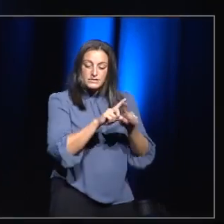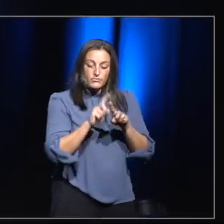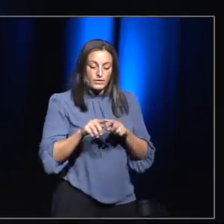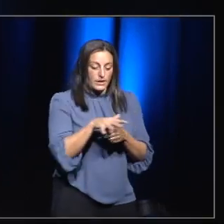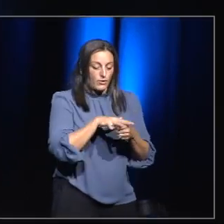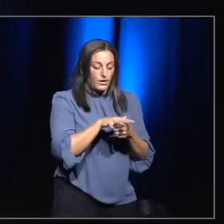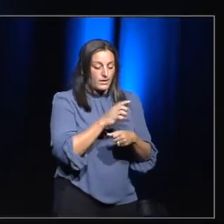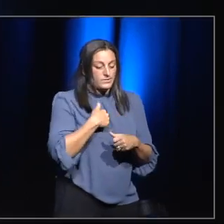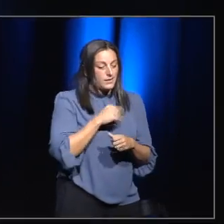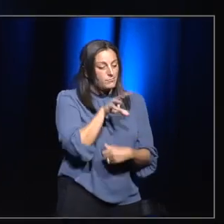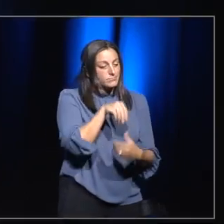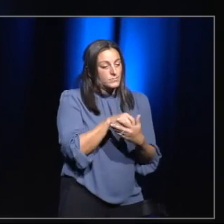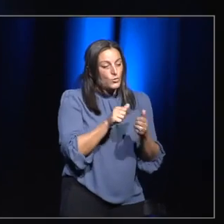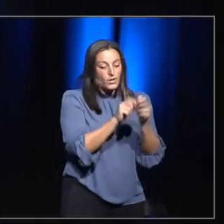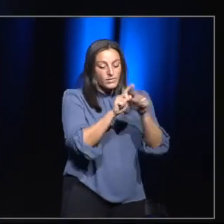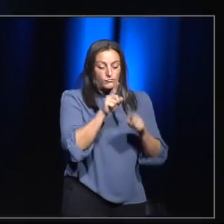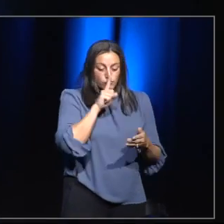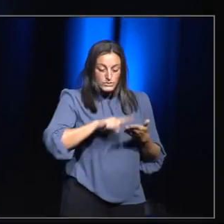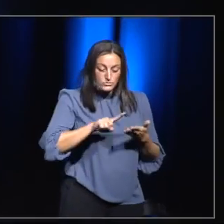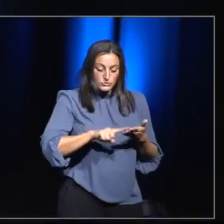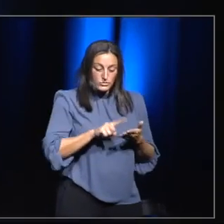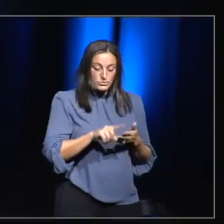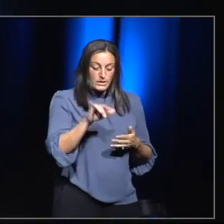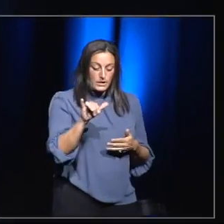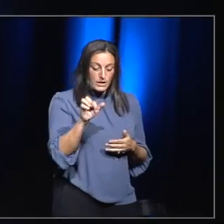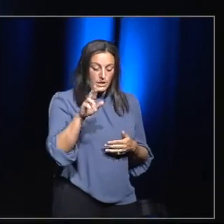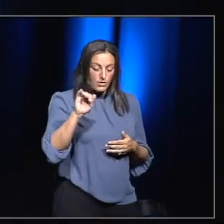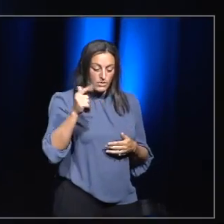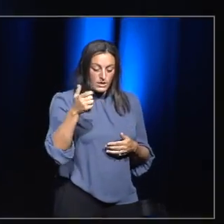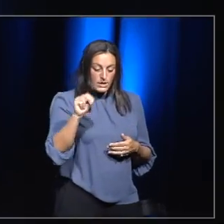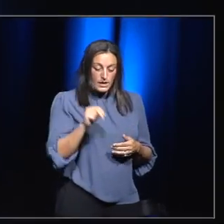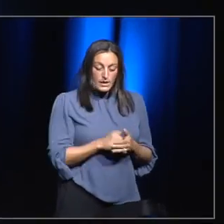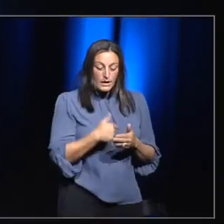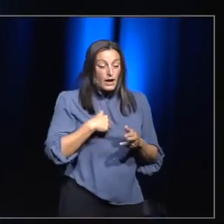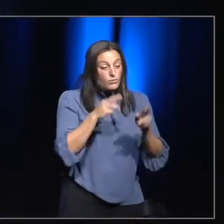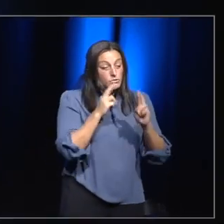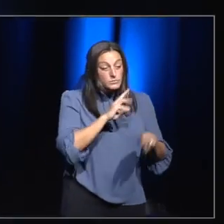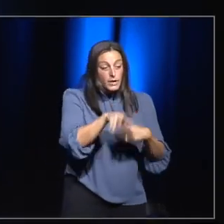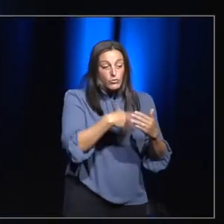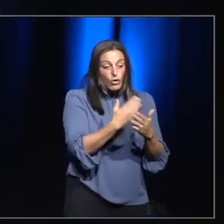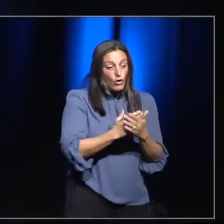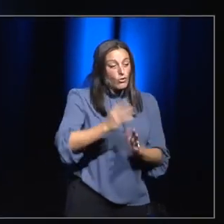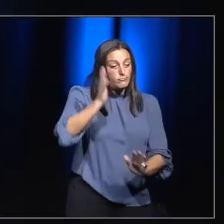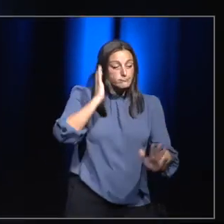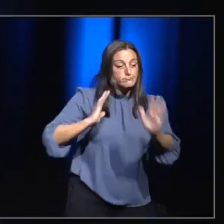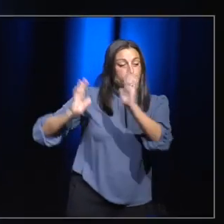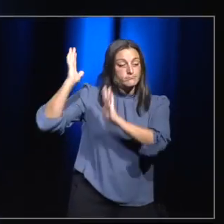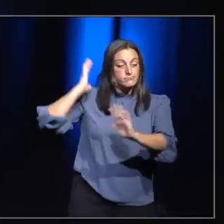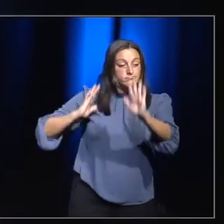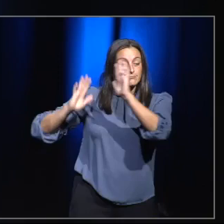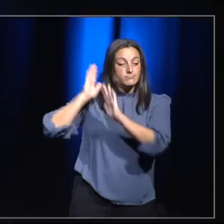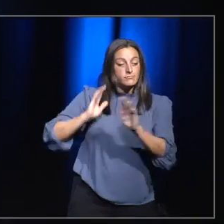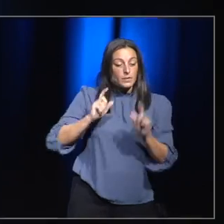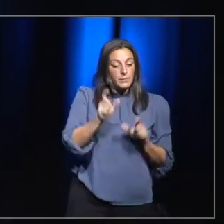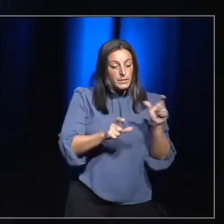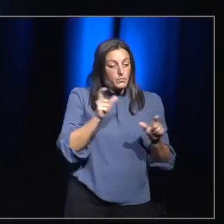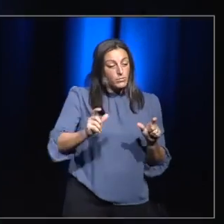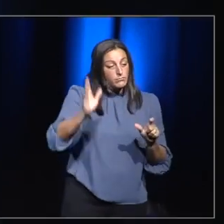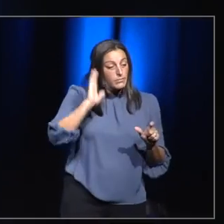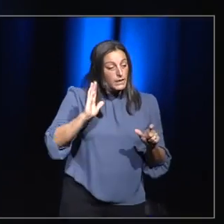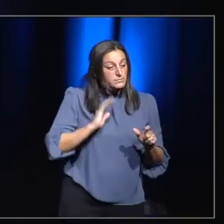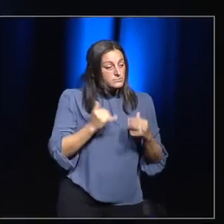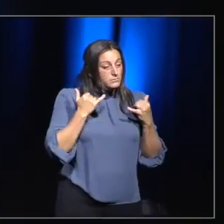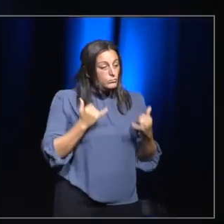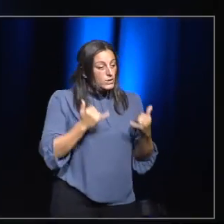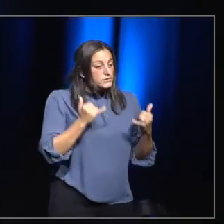my respect to their elders, both past, present, and emerging, and